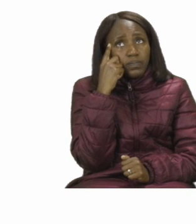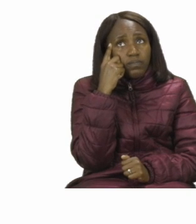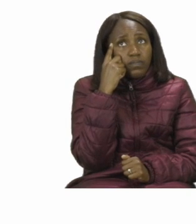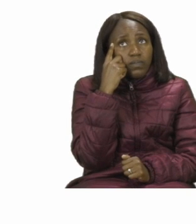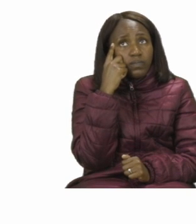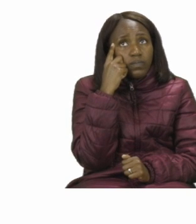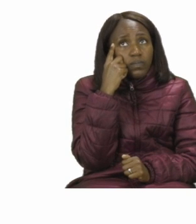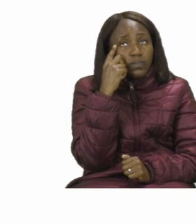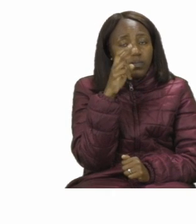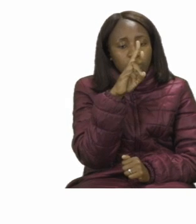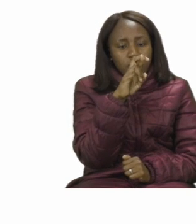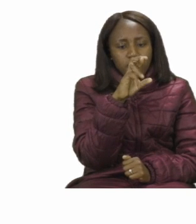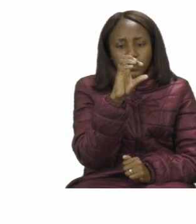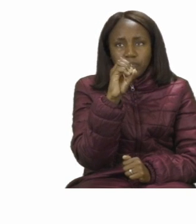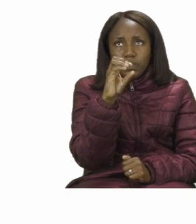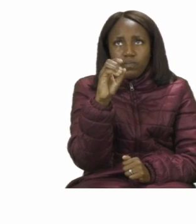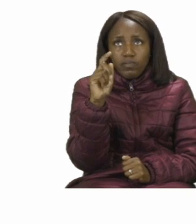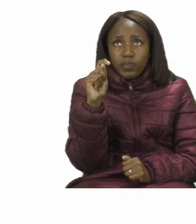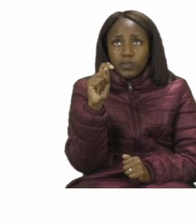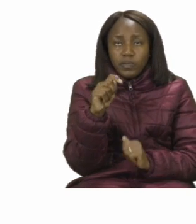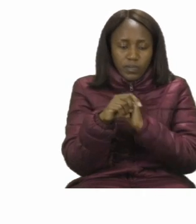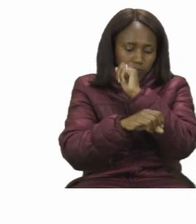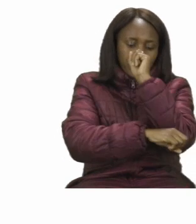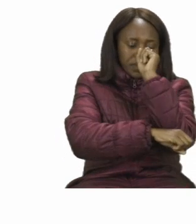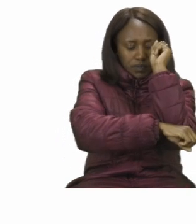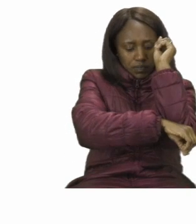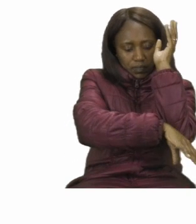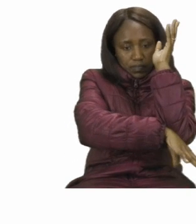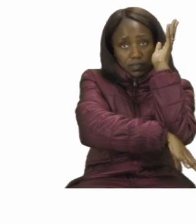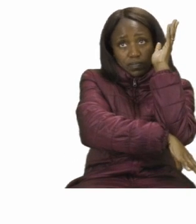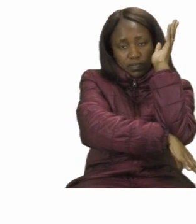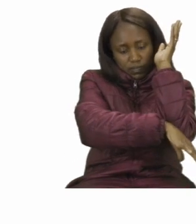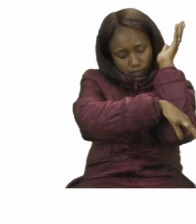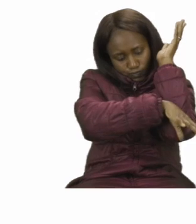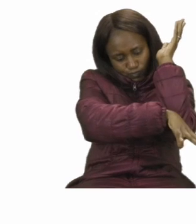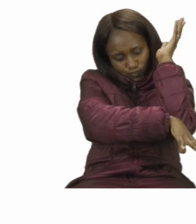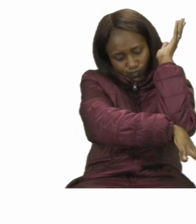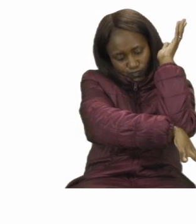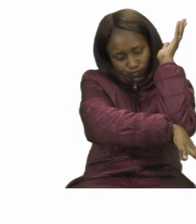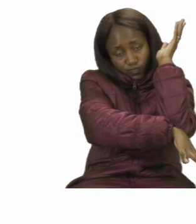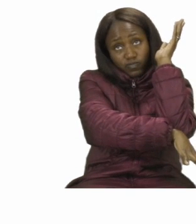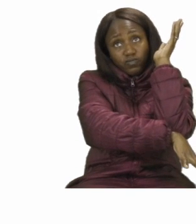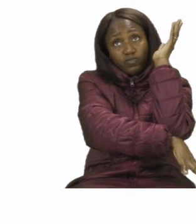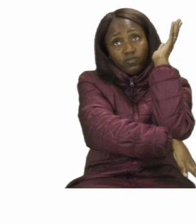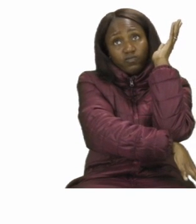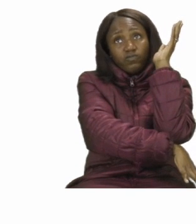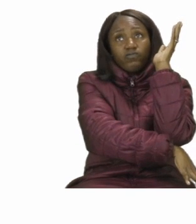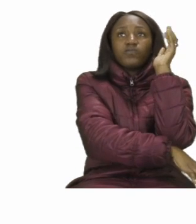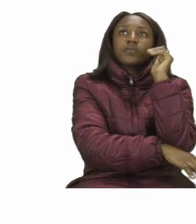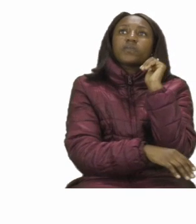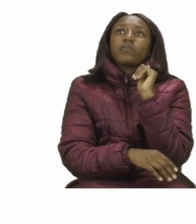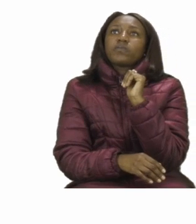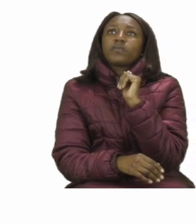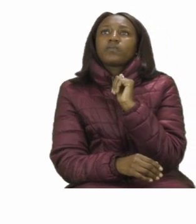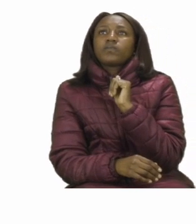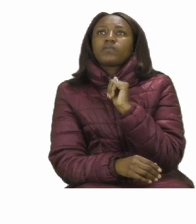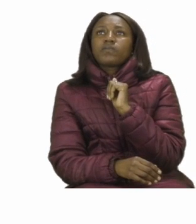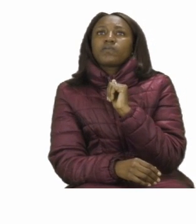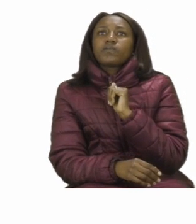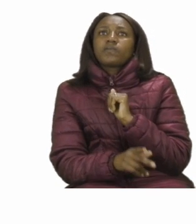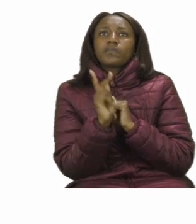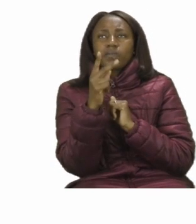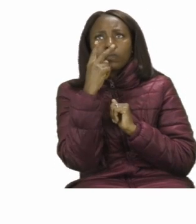a root. Now let's quickly go back to the clues